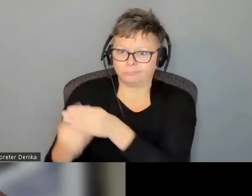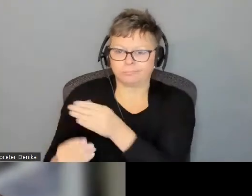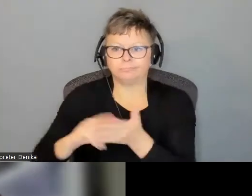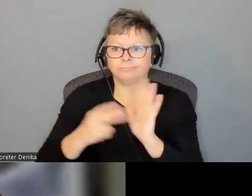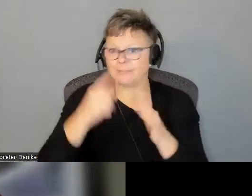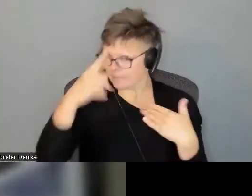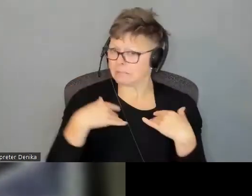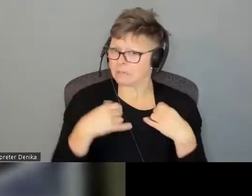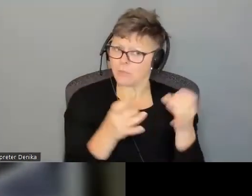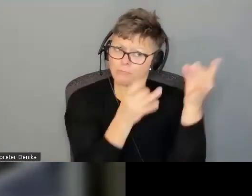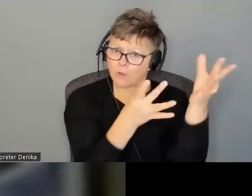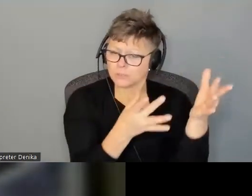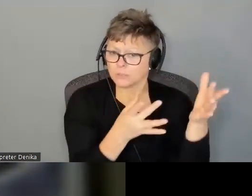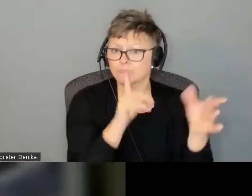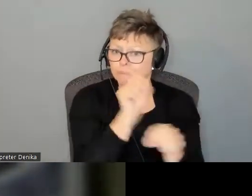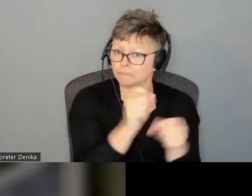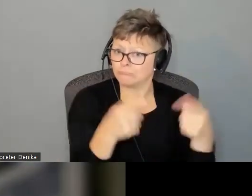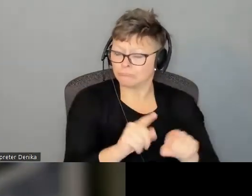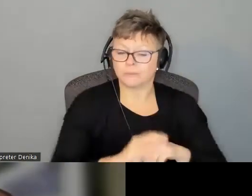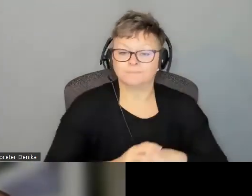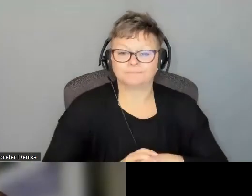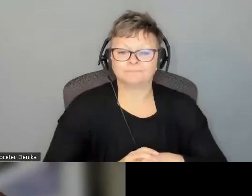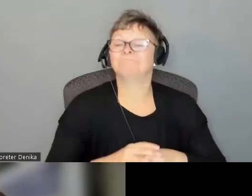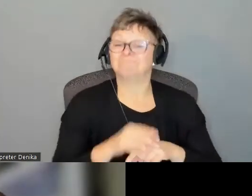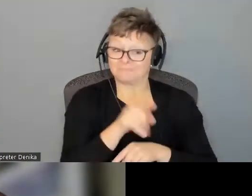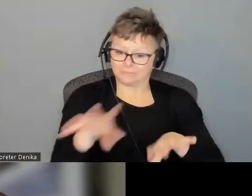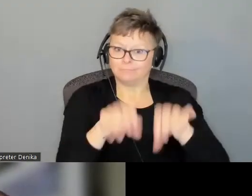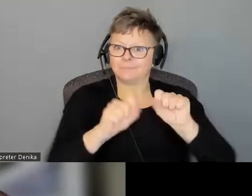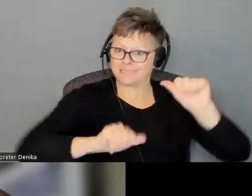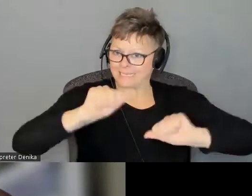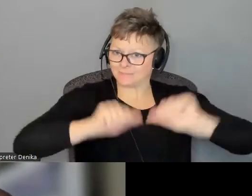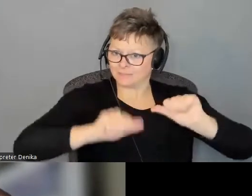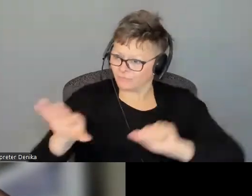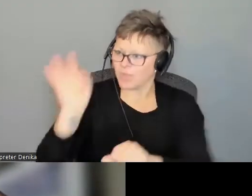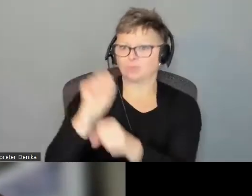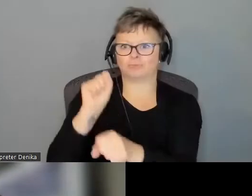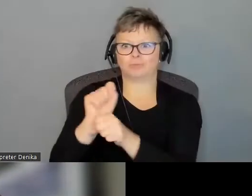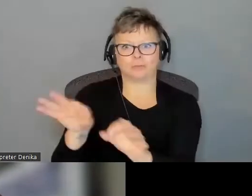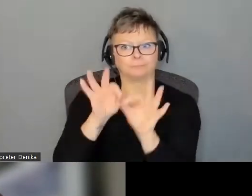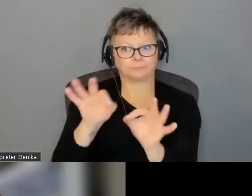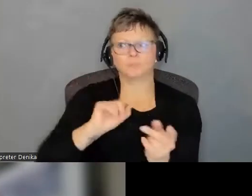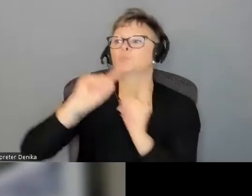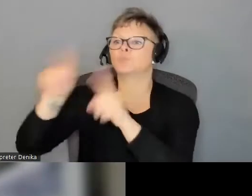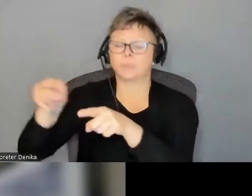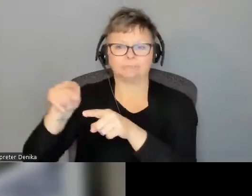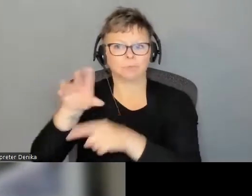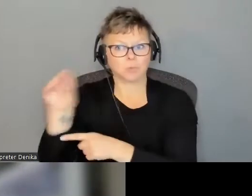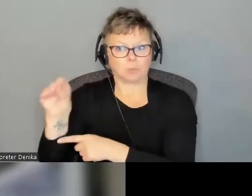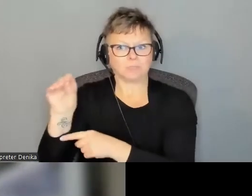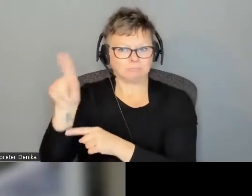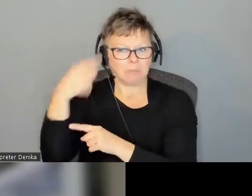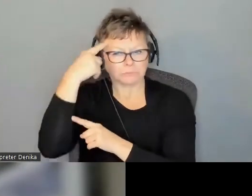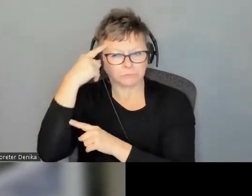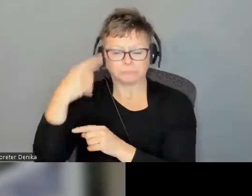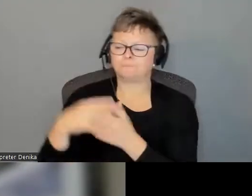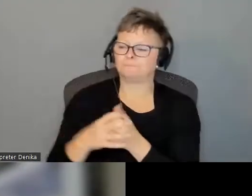So he completed our assessment and he found a job, and we went to the employer, and our feedback